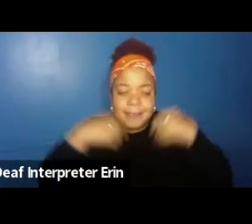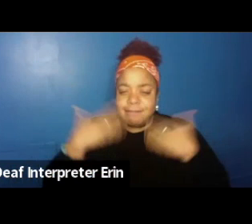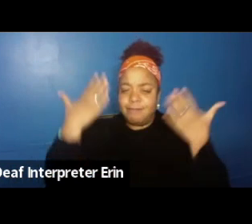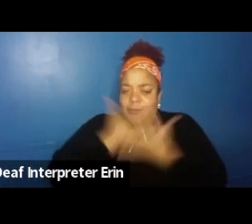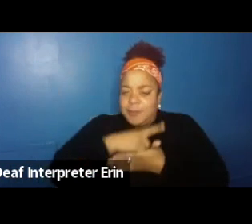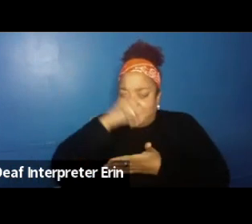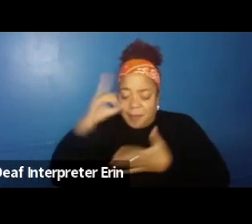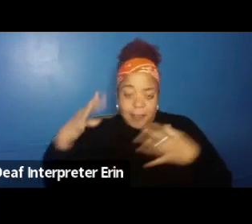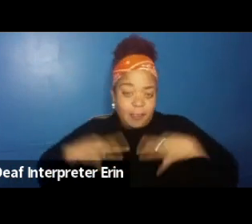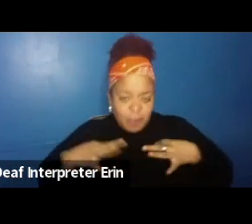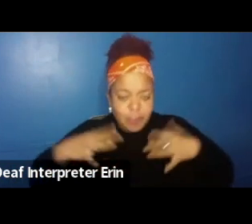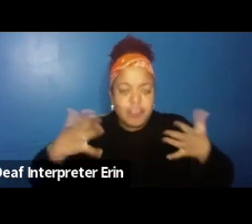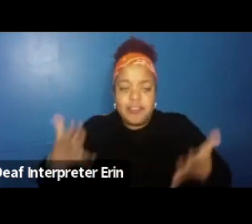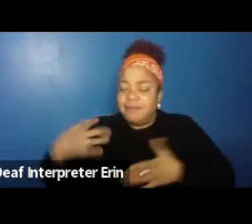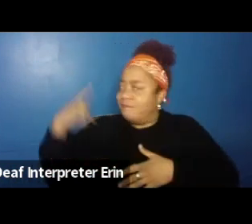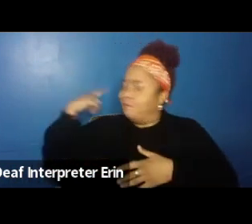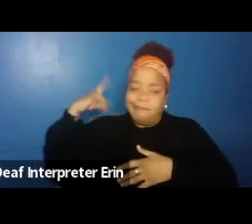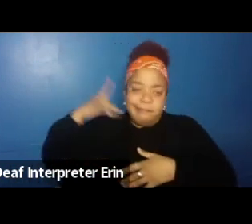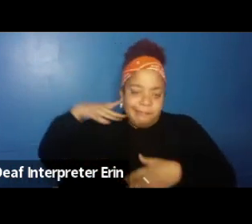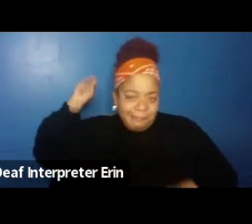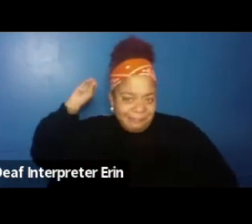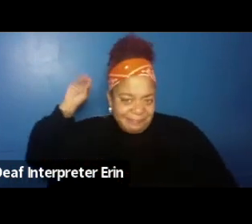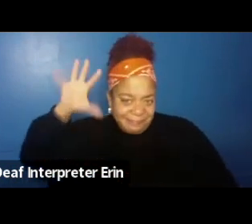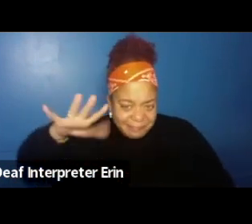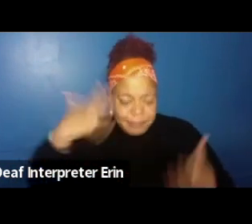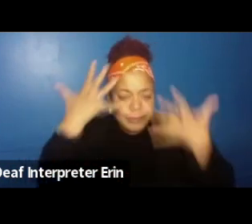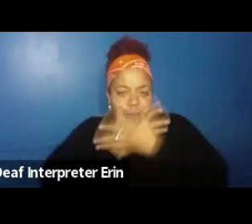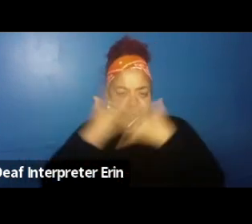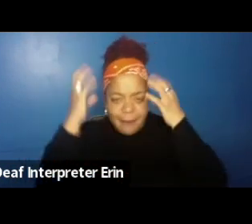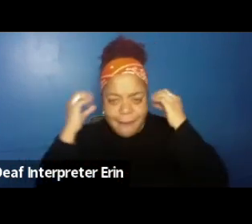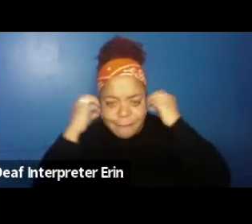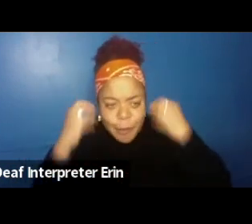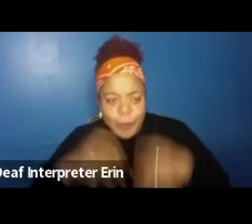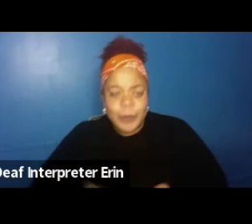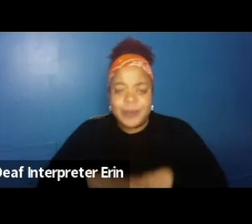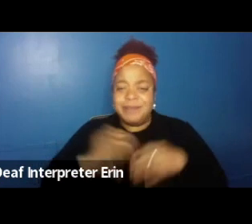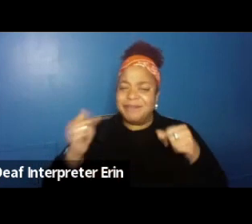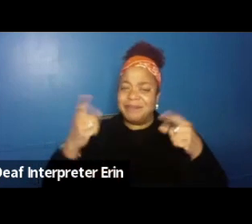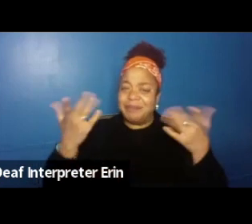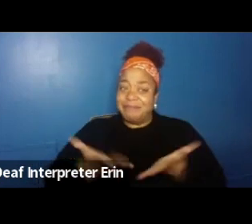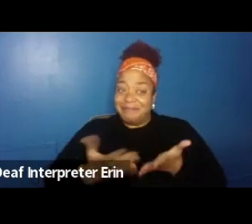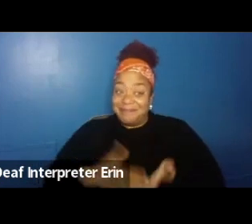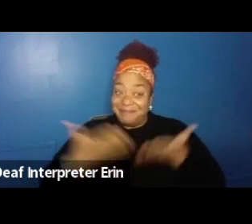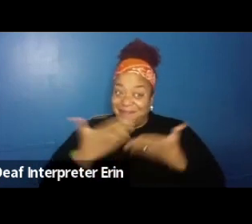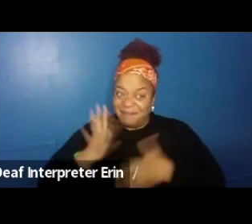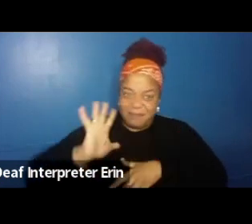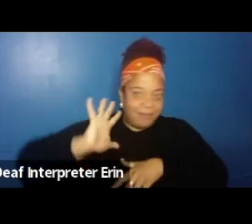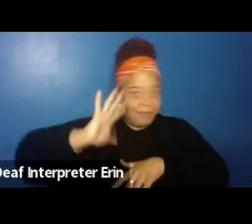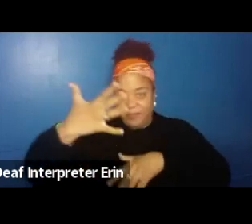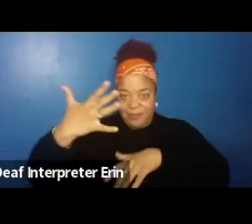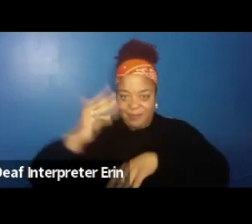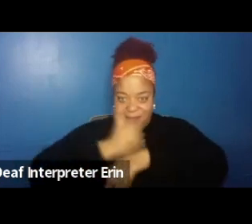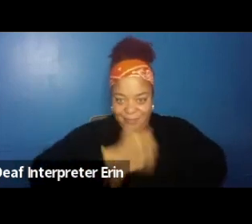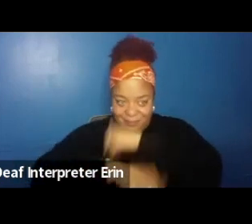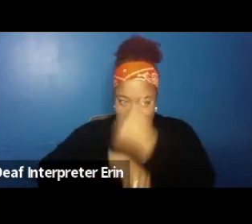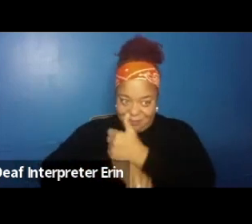my window. And it is a great honor to welcome you all here to the 5th installment of this ongoing talk series that we've